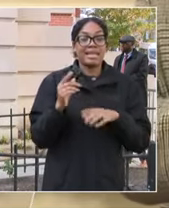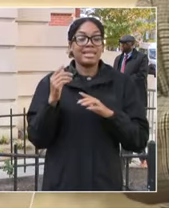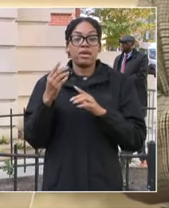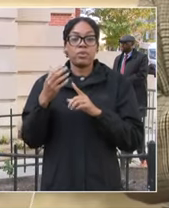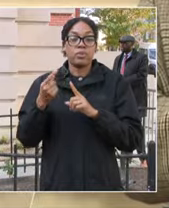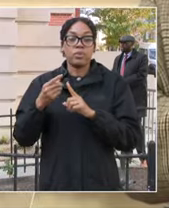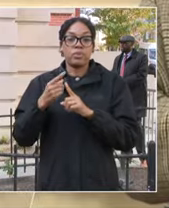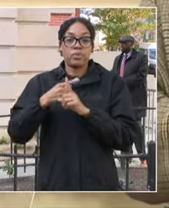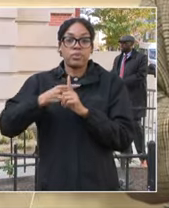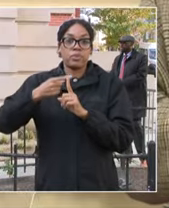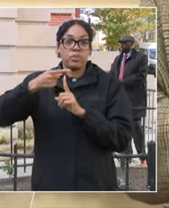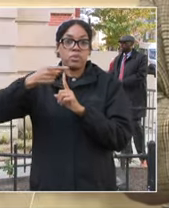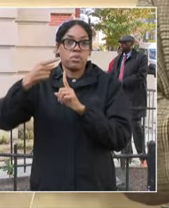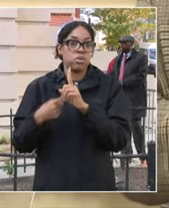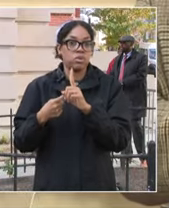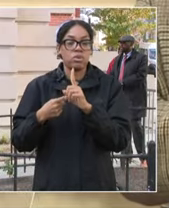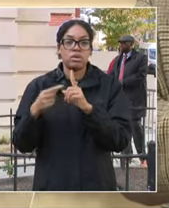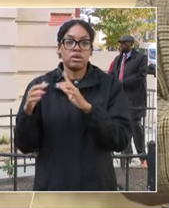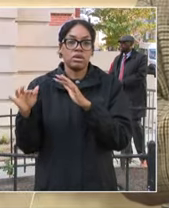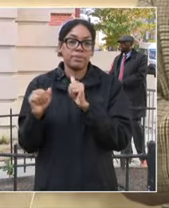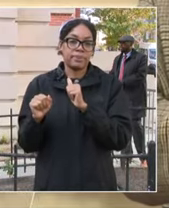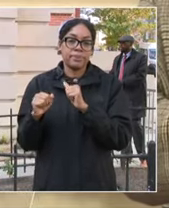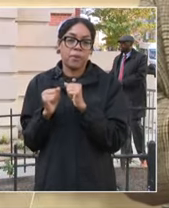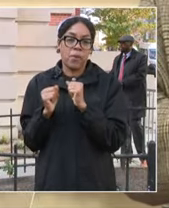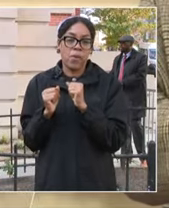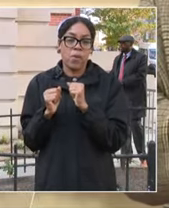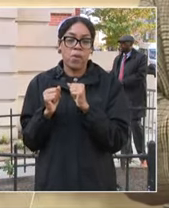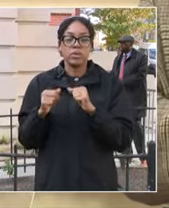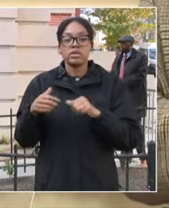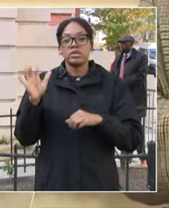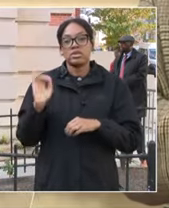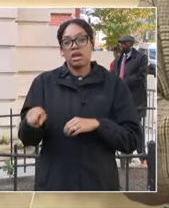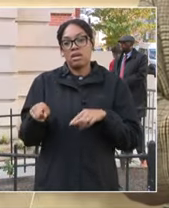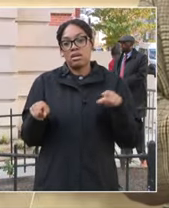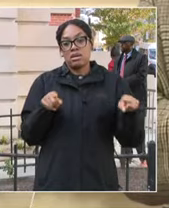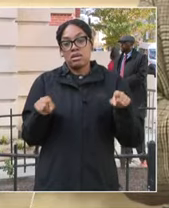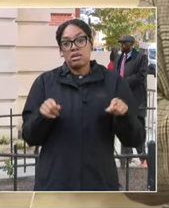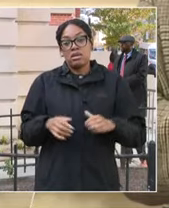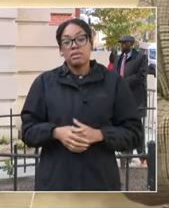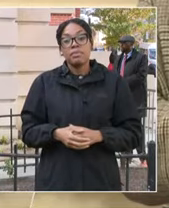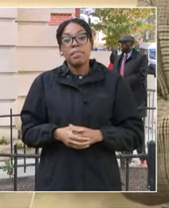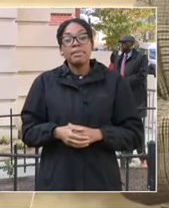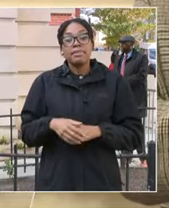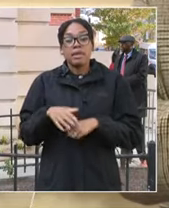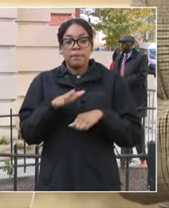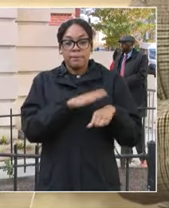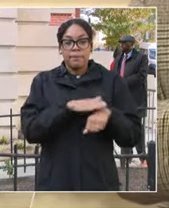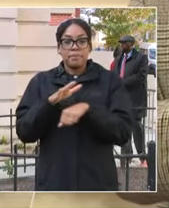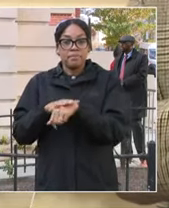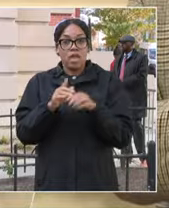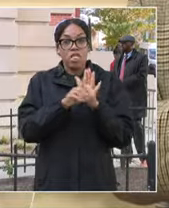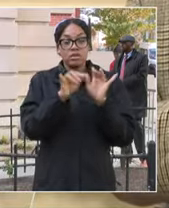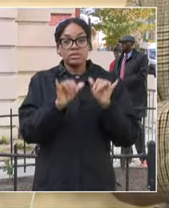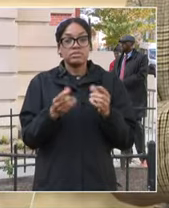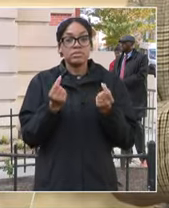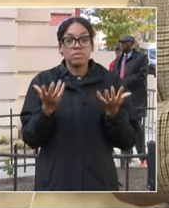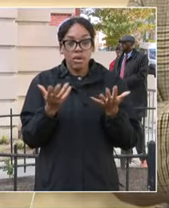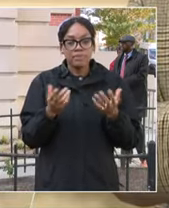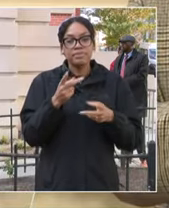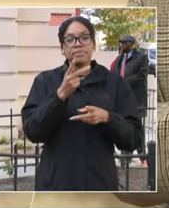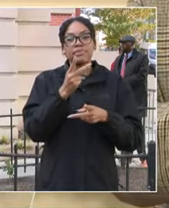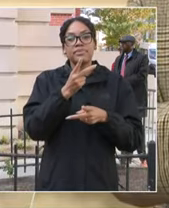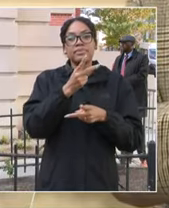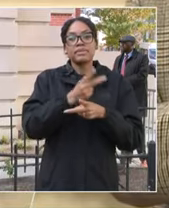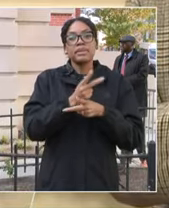public reminder to stay safe and remain vigilant, and as a prompt to district agencies to adjust operations based